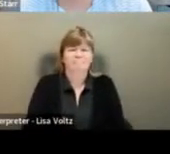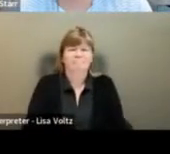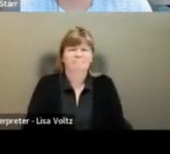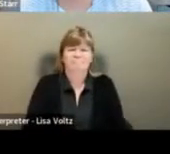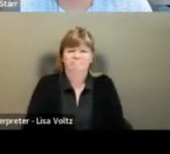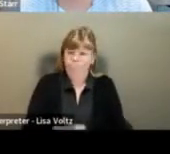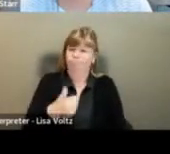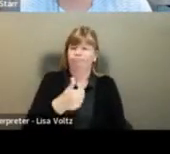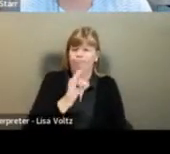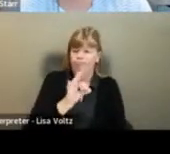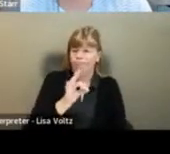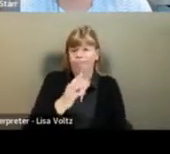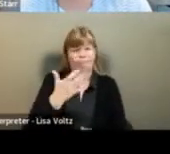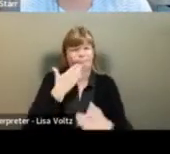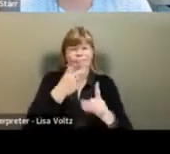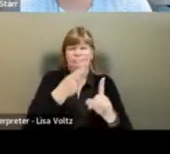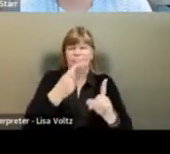All right. Well said.